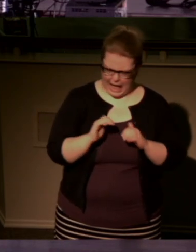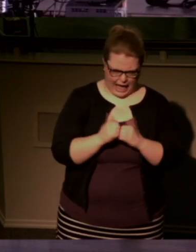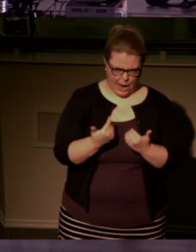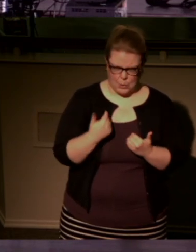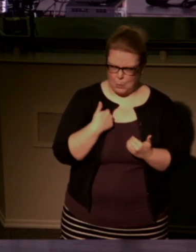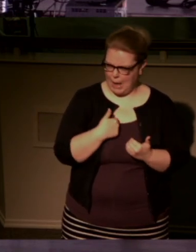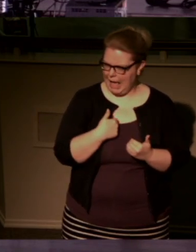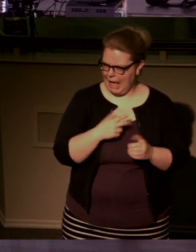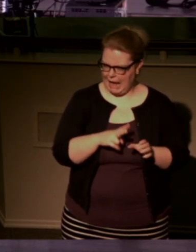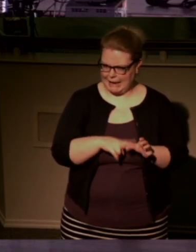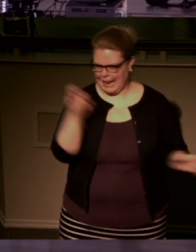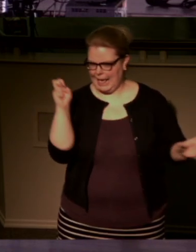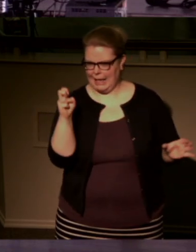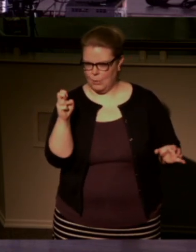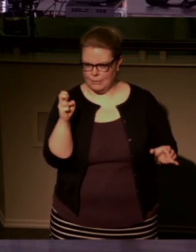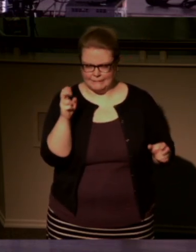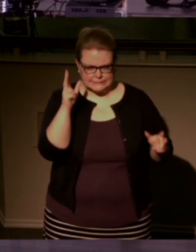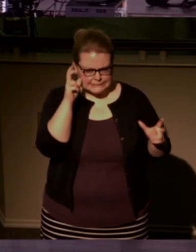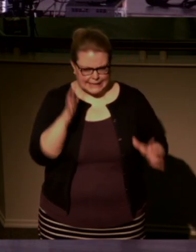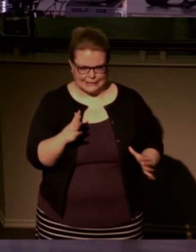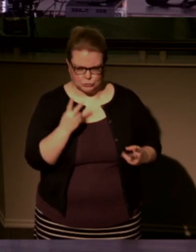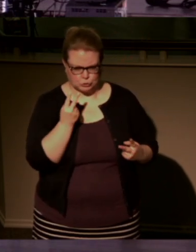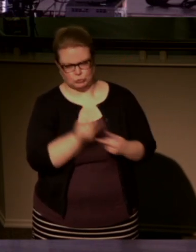of Satan's trap?